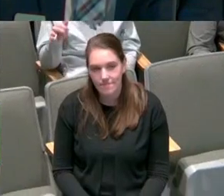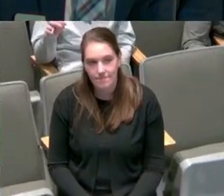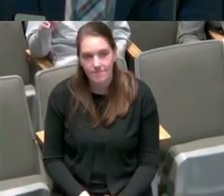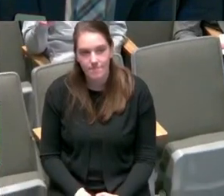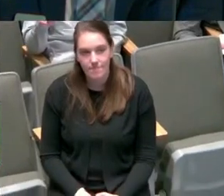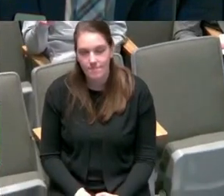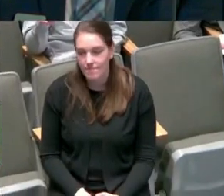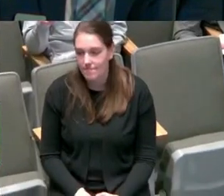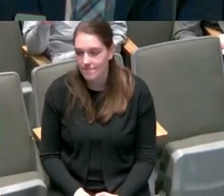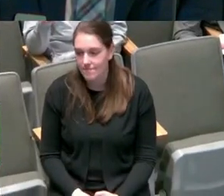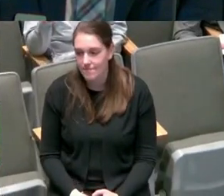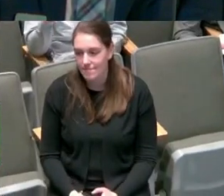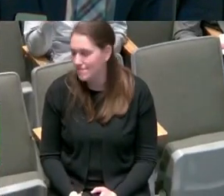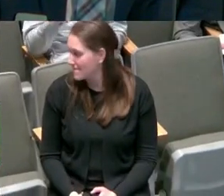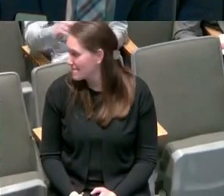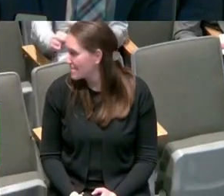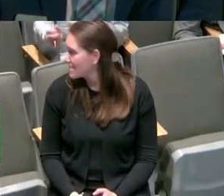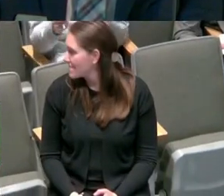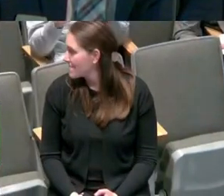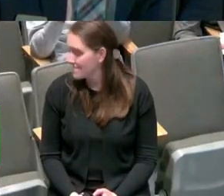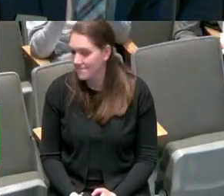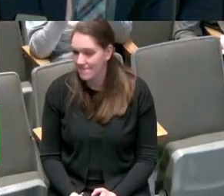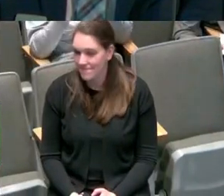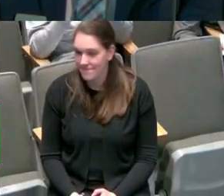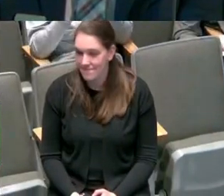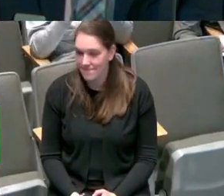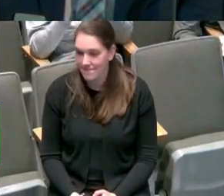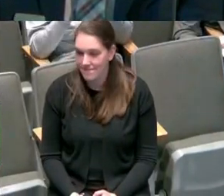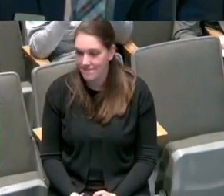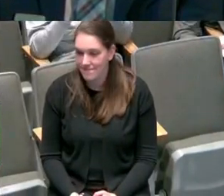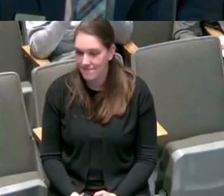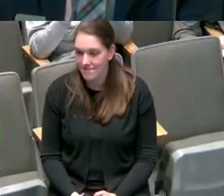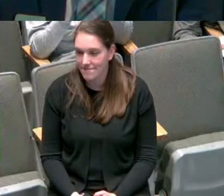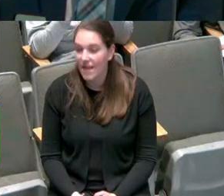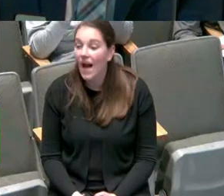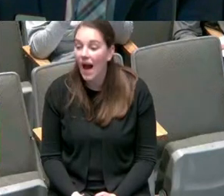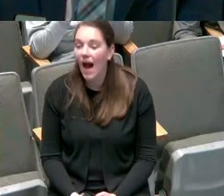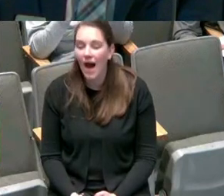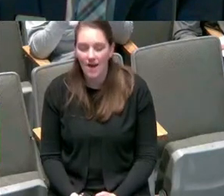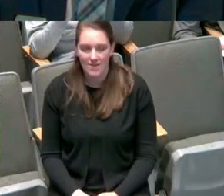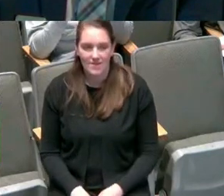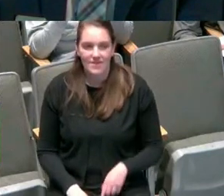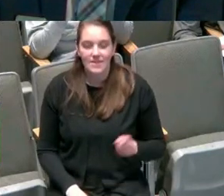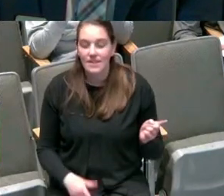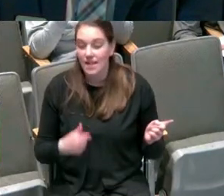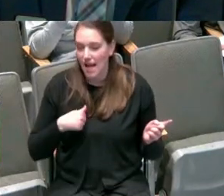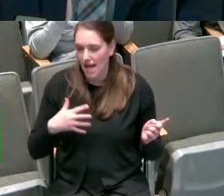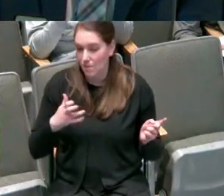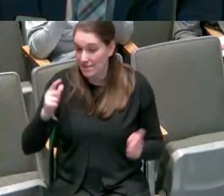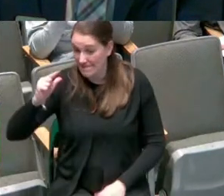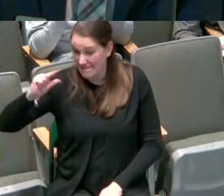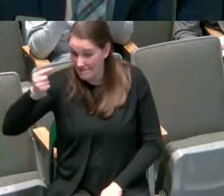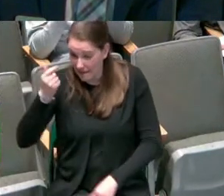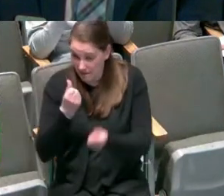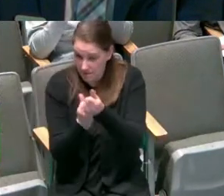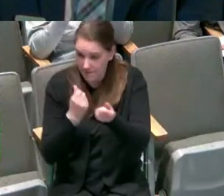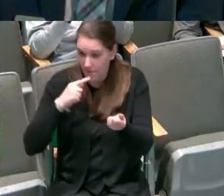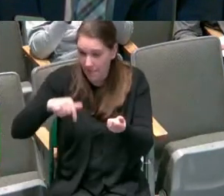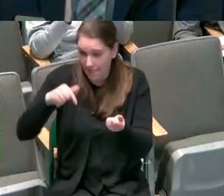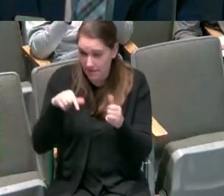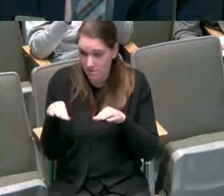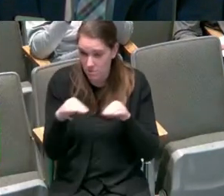okay that's a motion so um I'd like to get a second to this motion and then we can recognize the